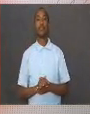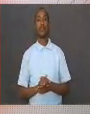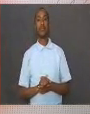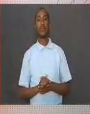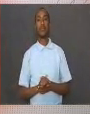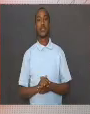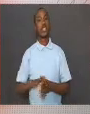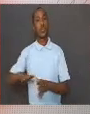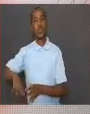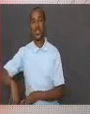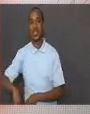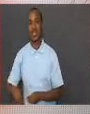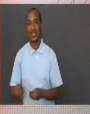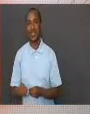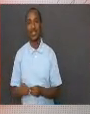5.